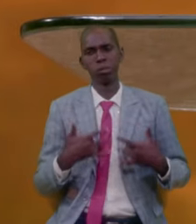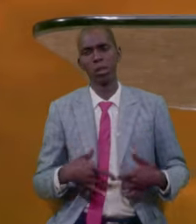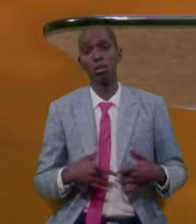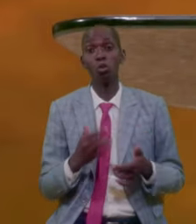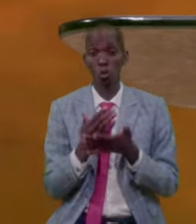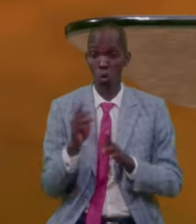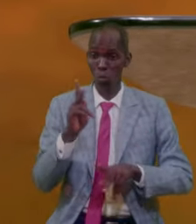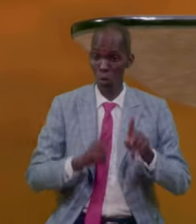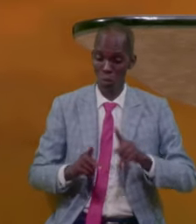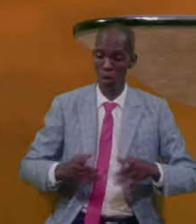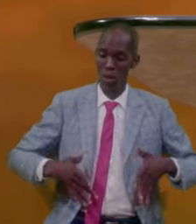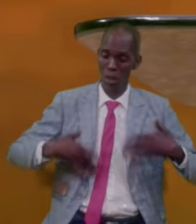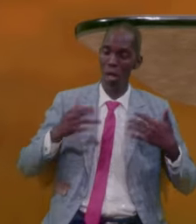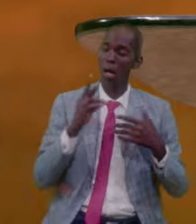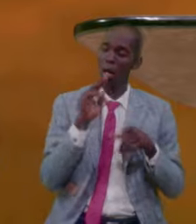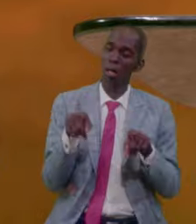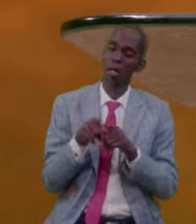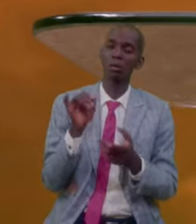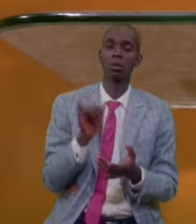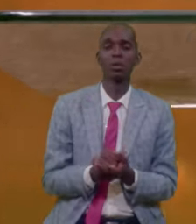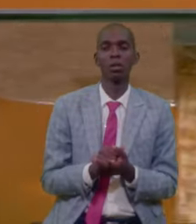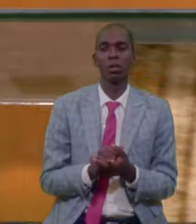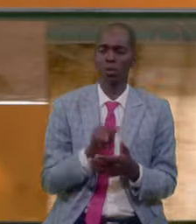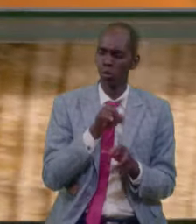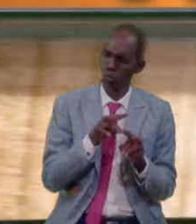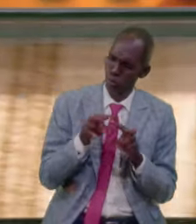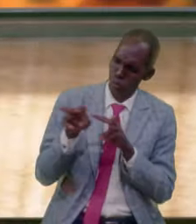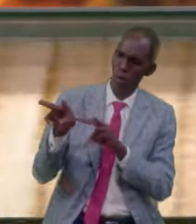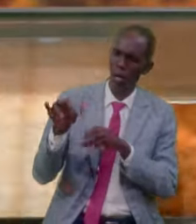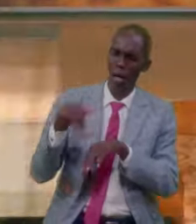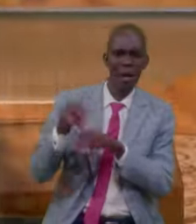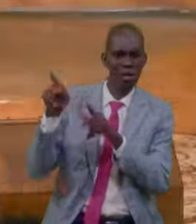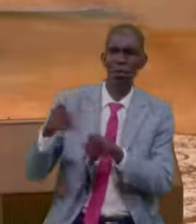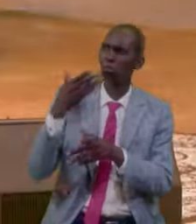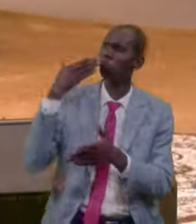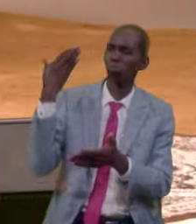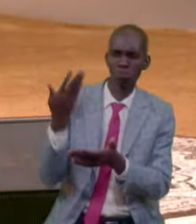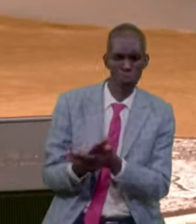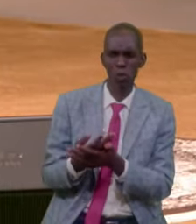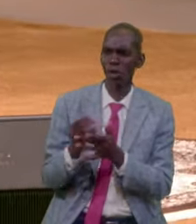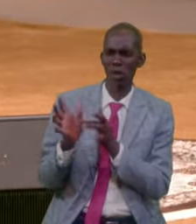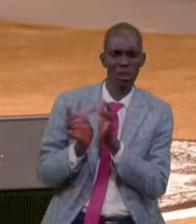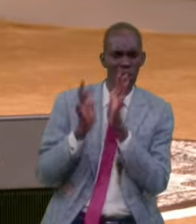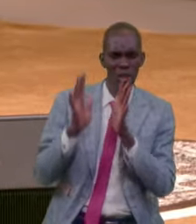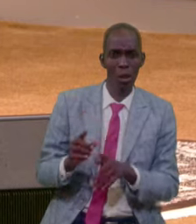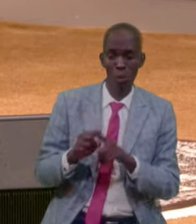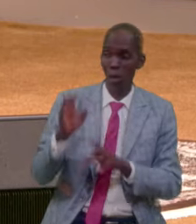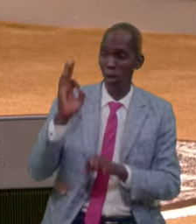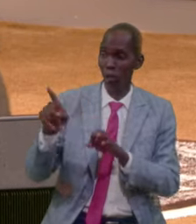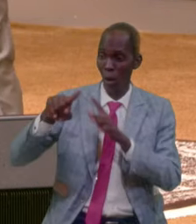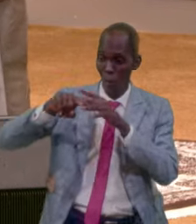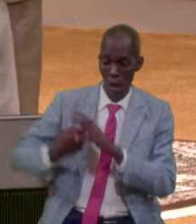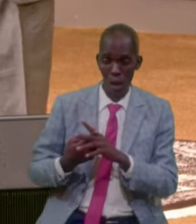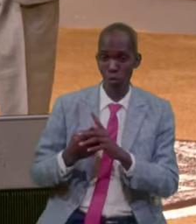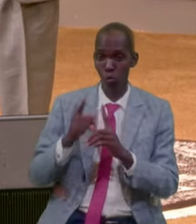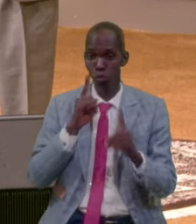that, looks like fruit, but when they open their mouth to talk, you can see it's superficial. They